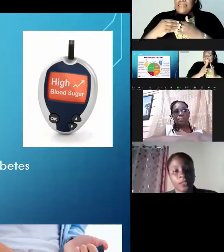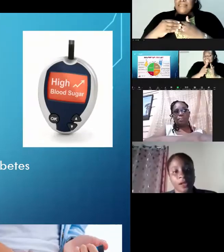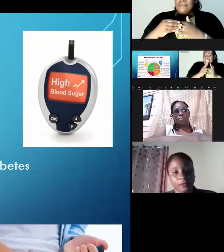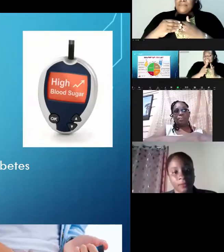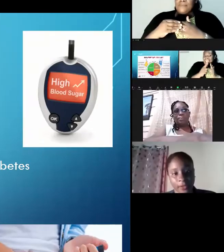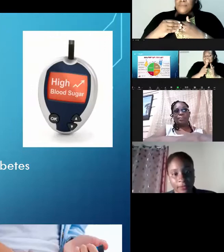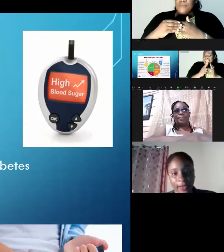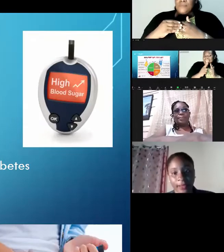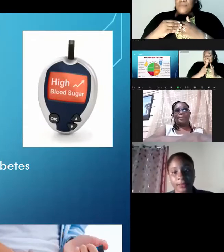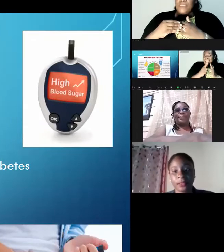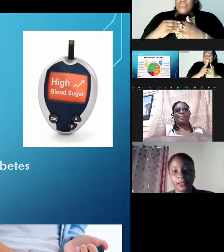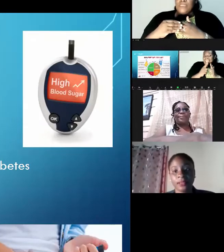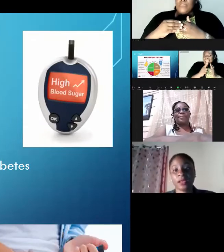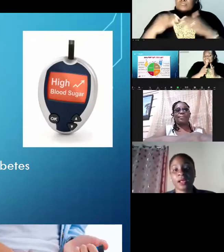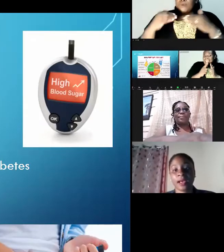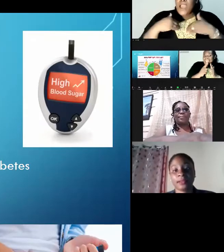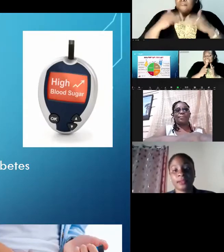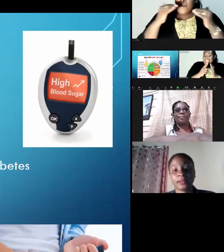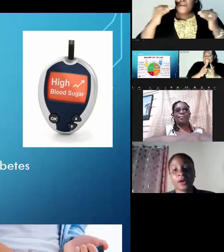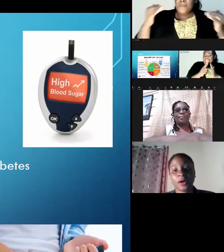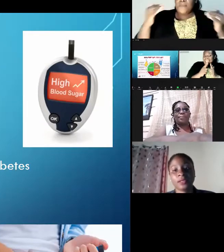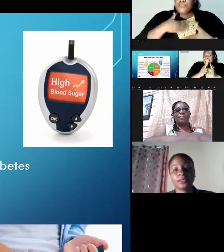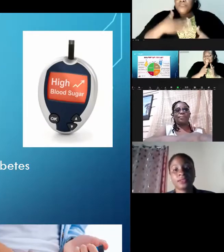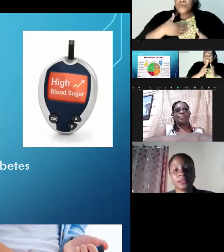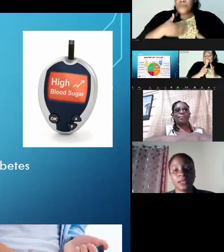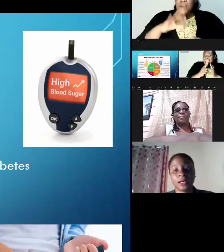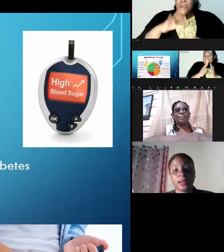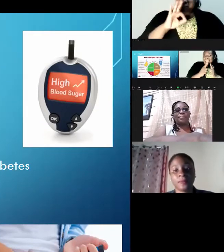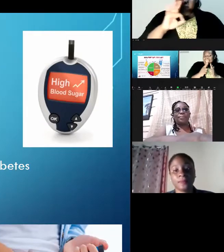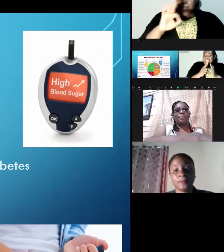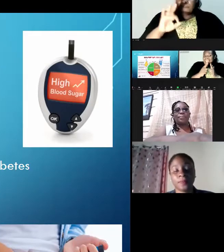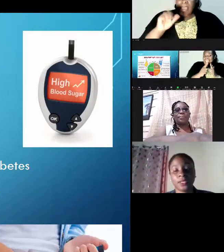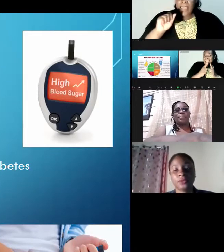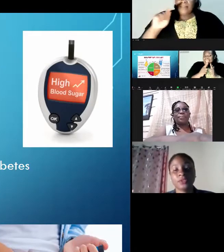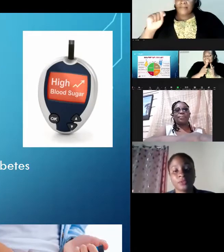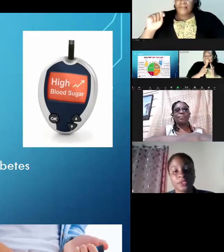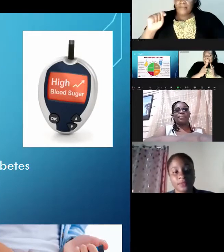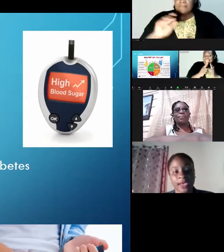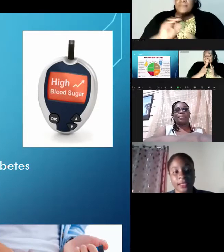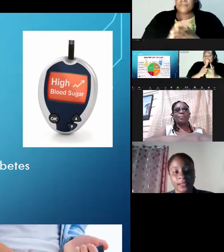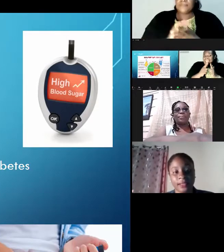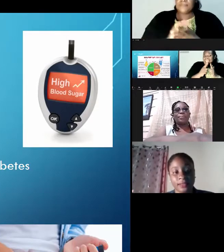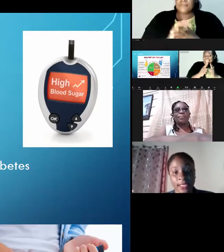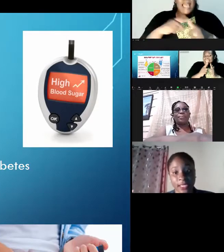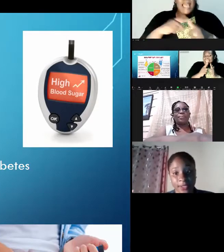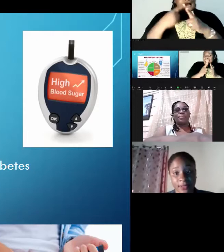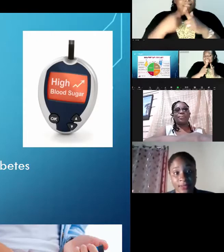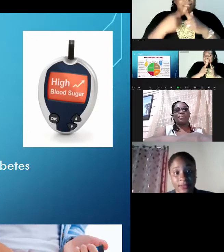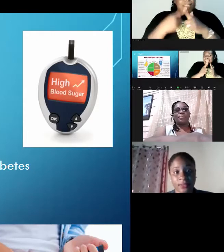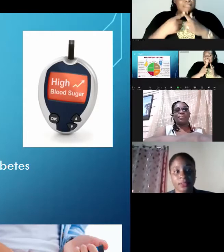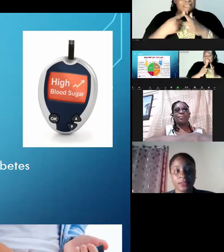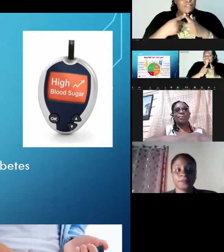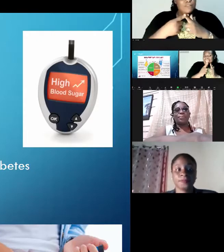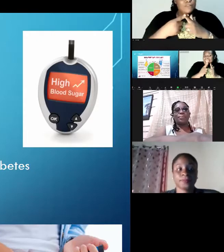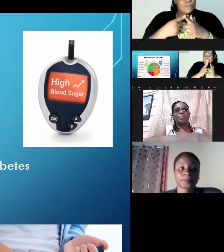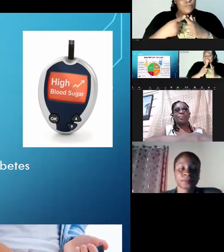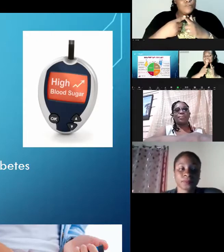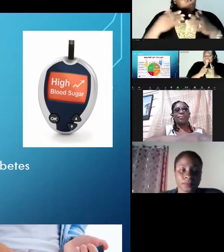building up a lot of body fat and can cause increase your risk of getting diabetes.